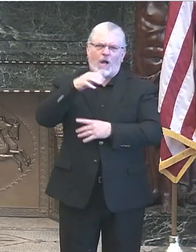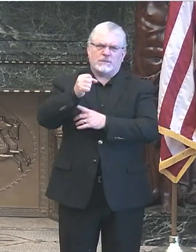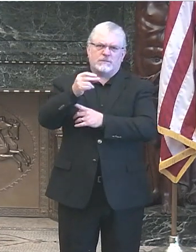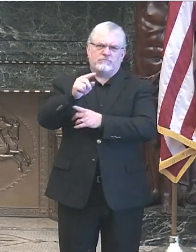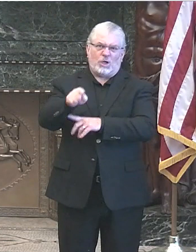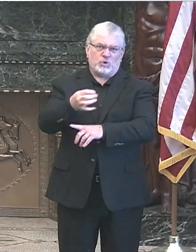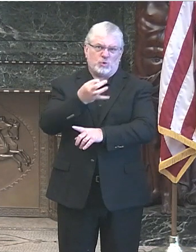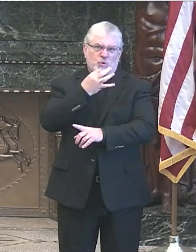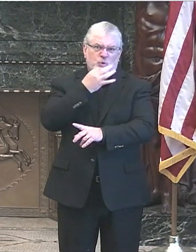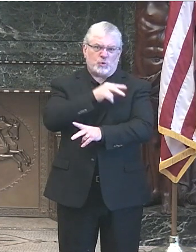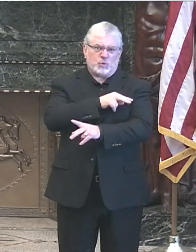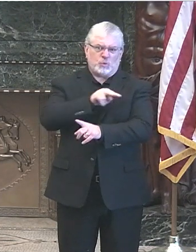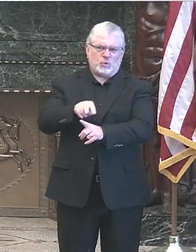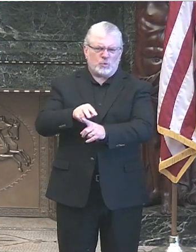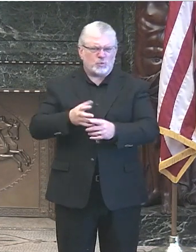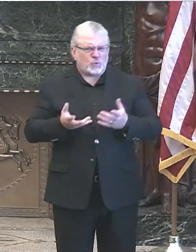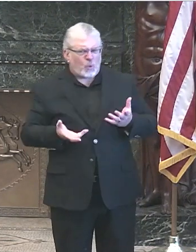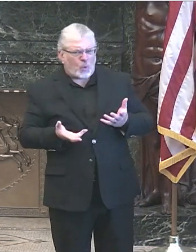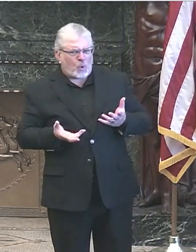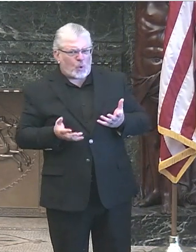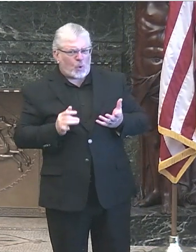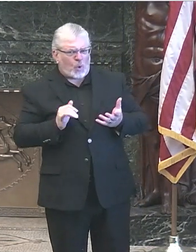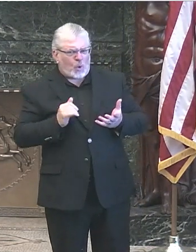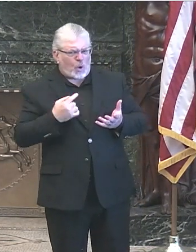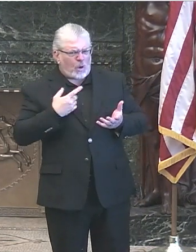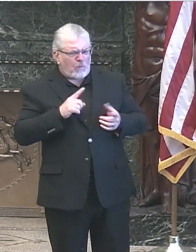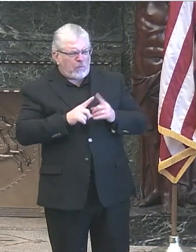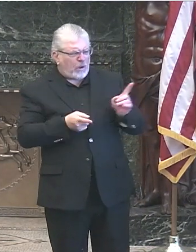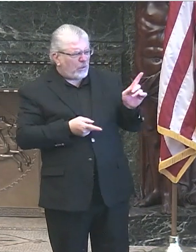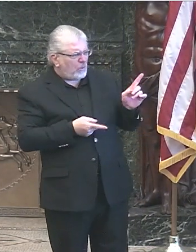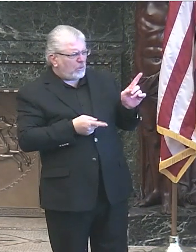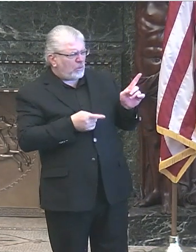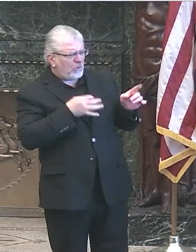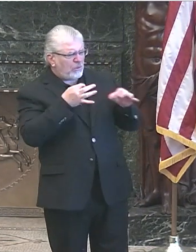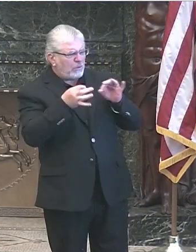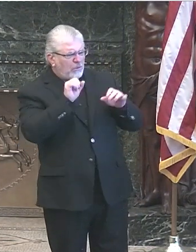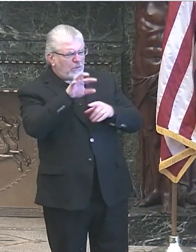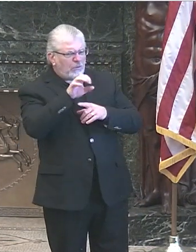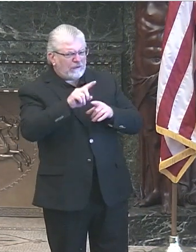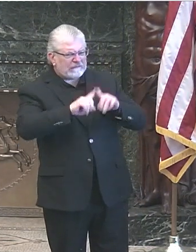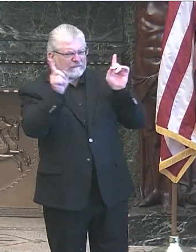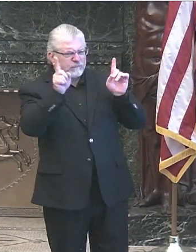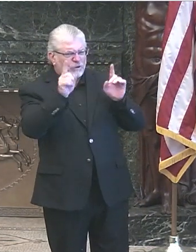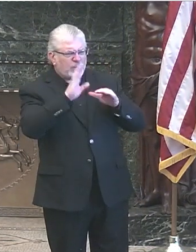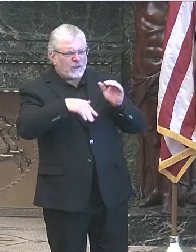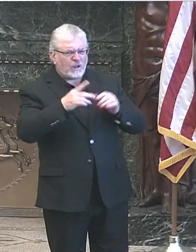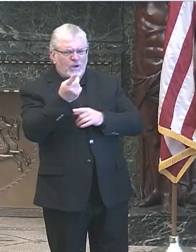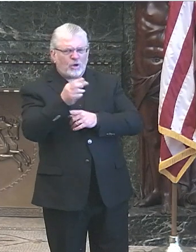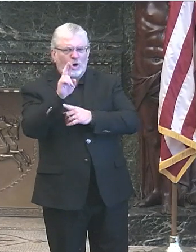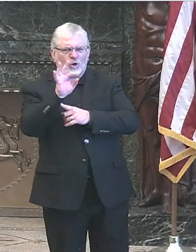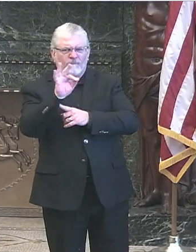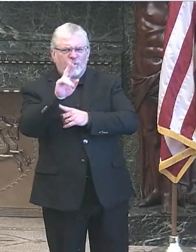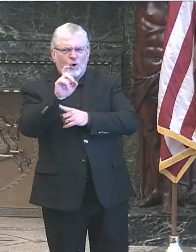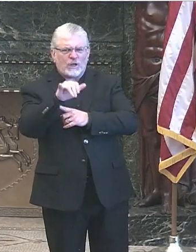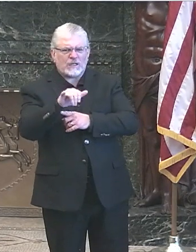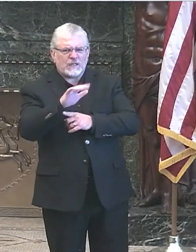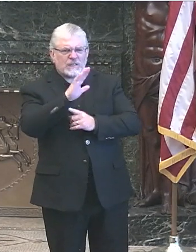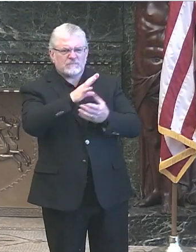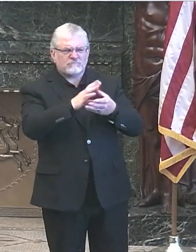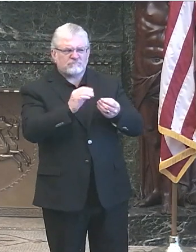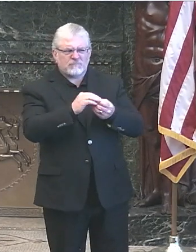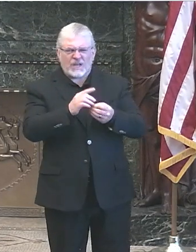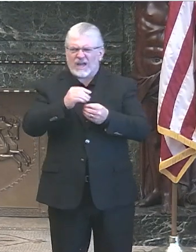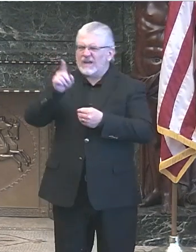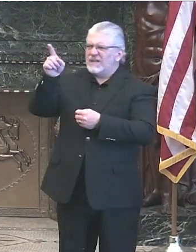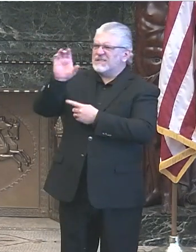necessarily jive with what we just heard from Dr. Farley. So I'm seeking a reaction to that and where